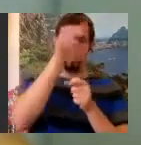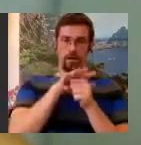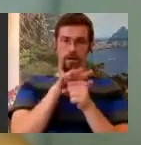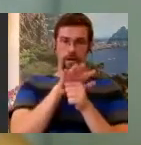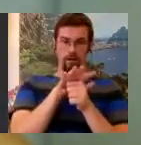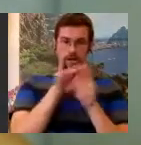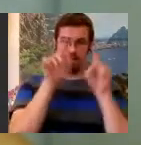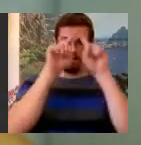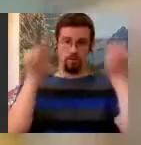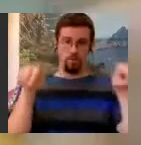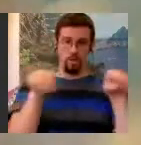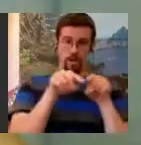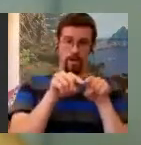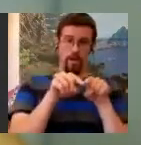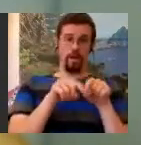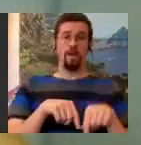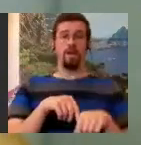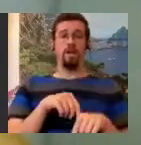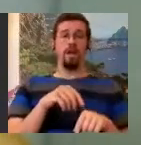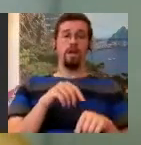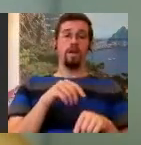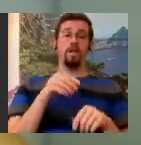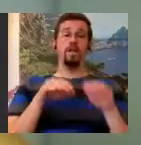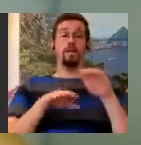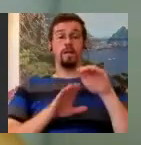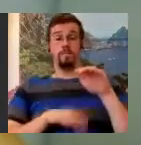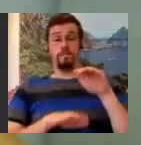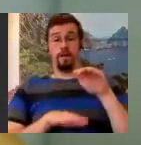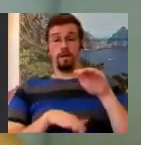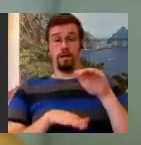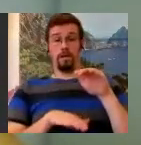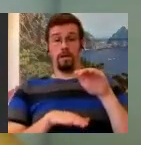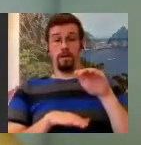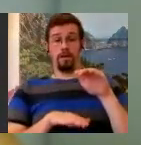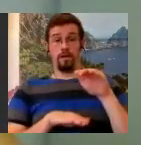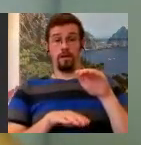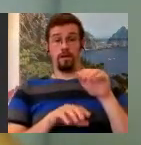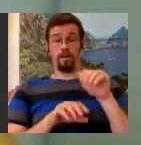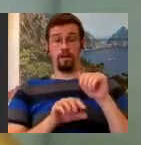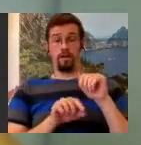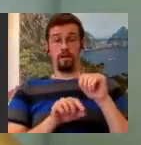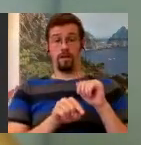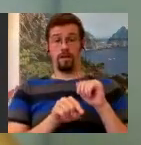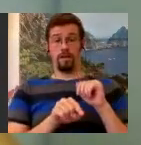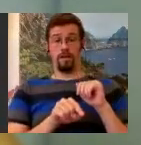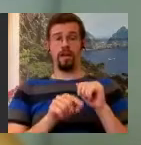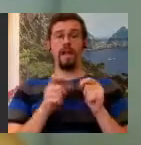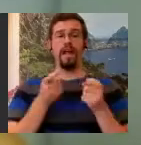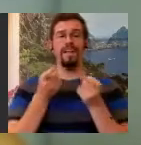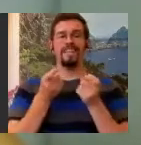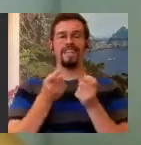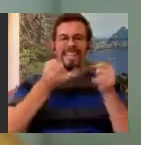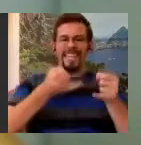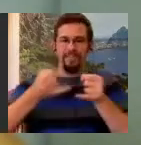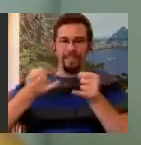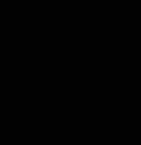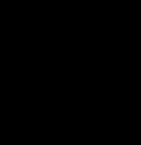erase, and so on. The bottom part is the handling of individual signs,